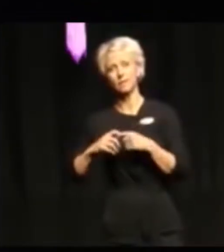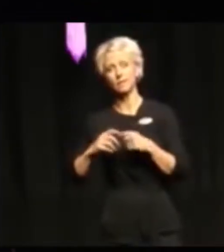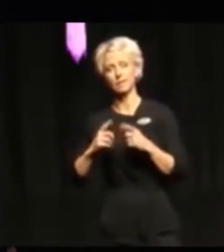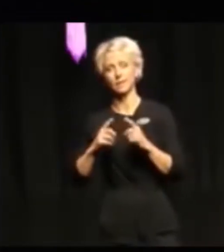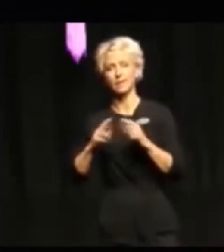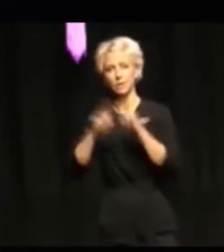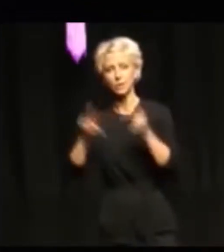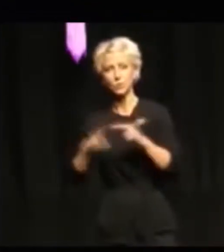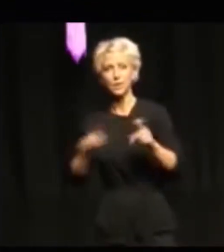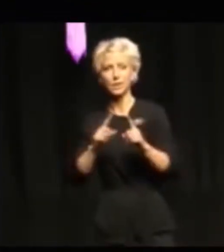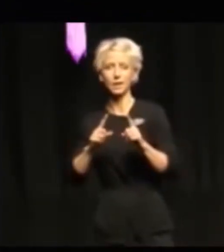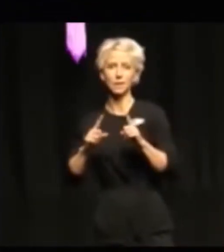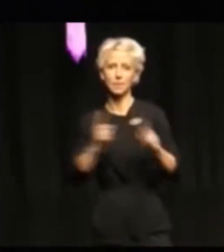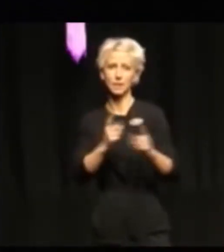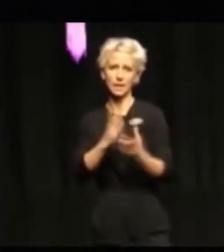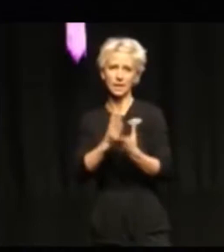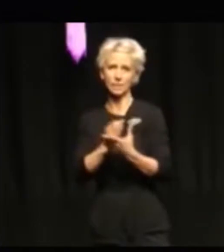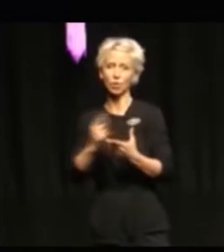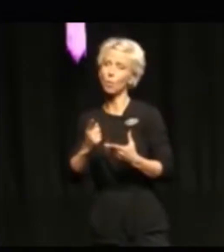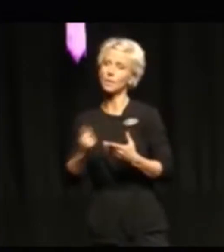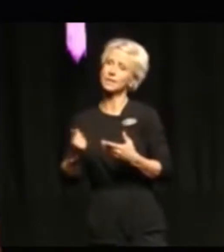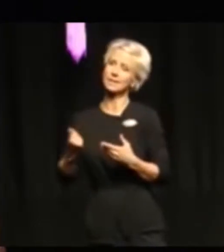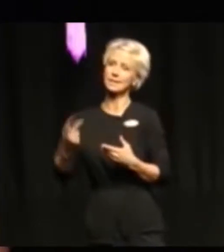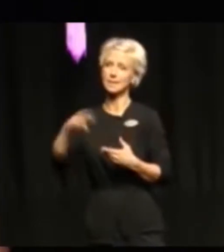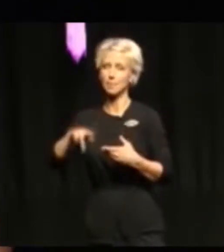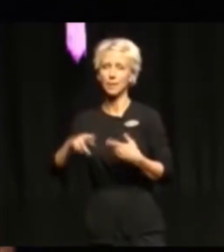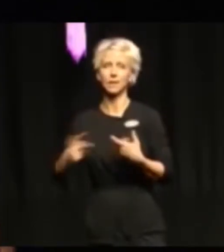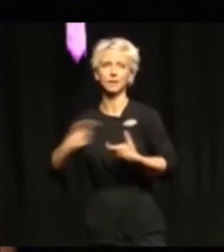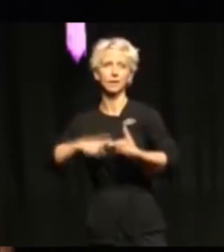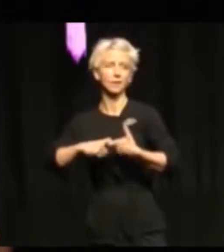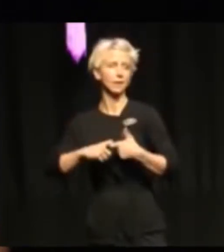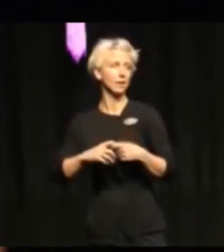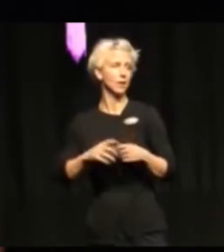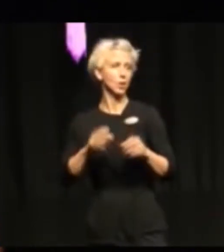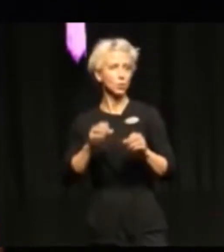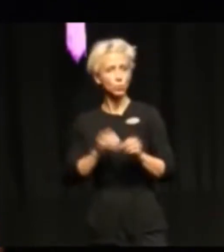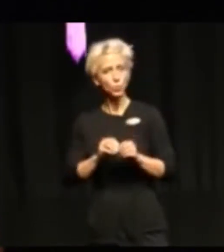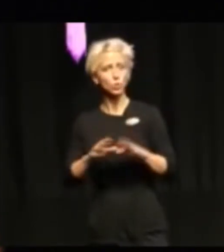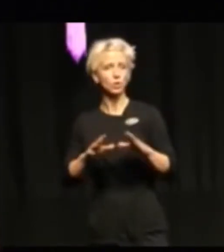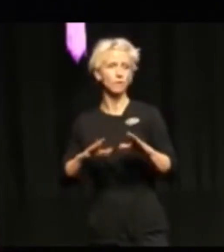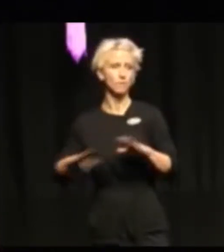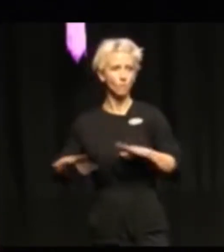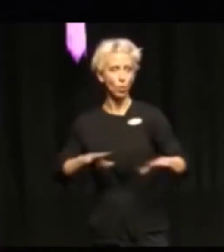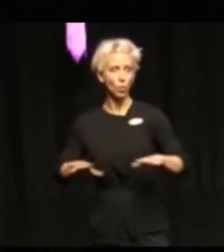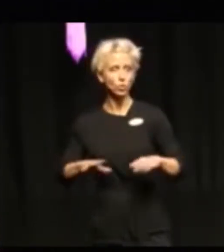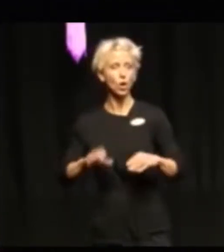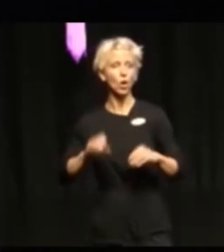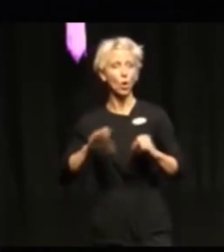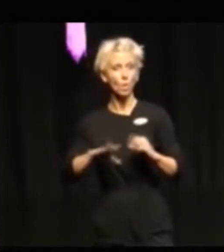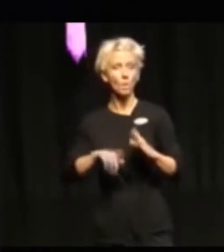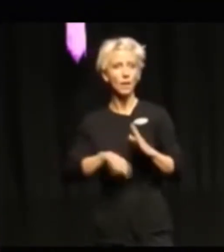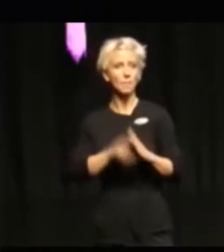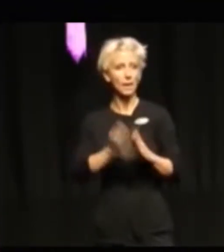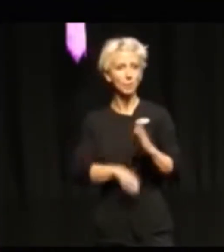instance, if you're interested in access to health care for either non-citizens or undocumented